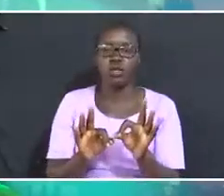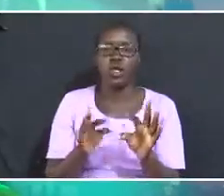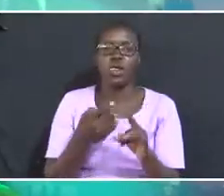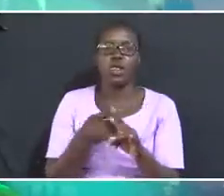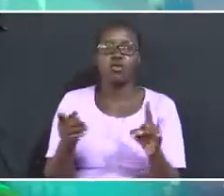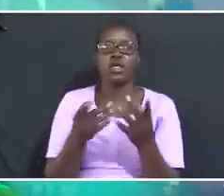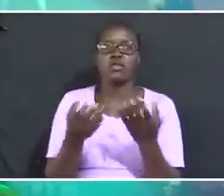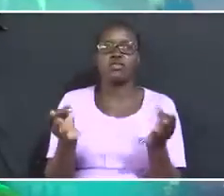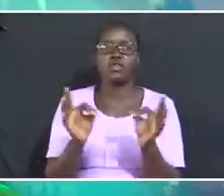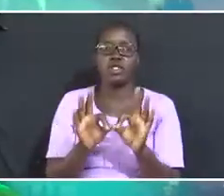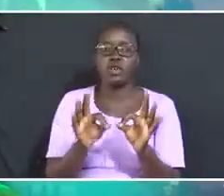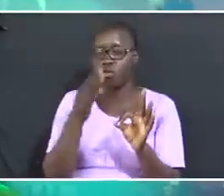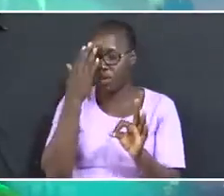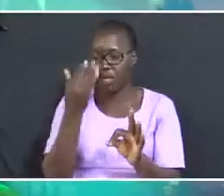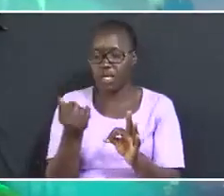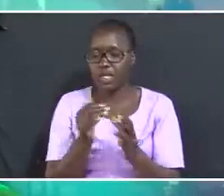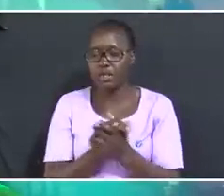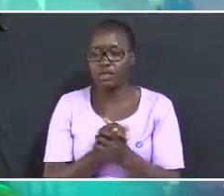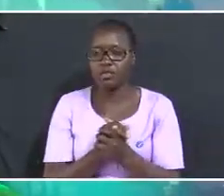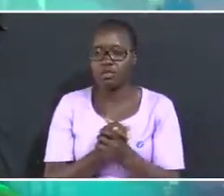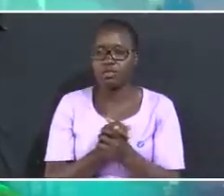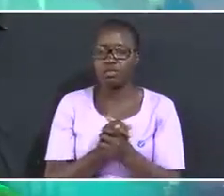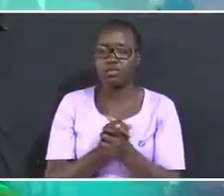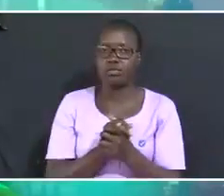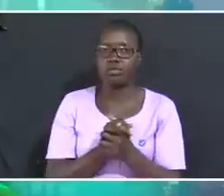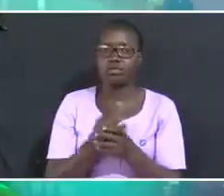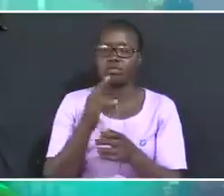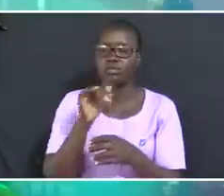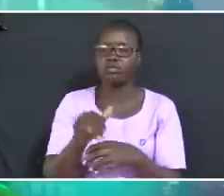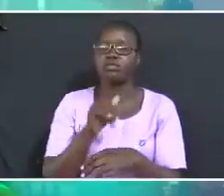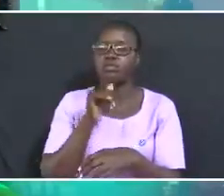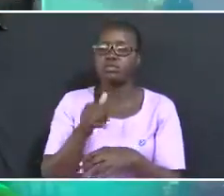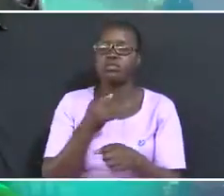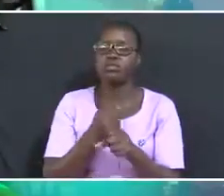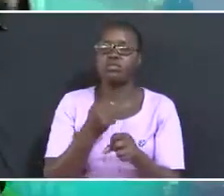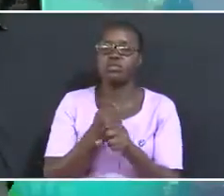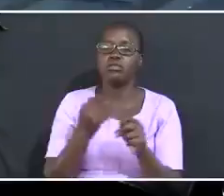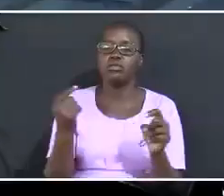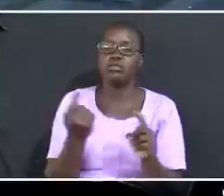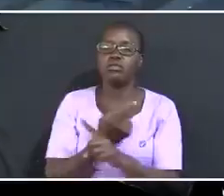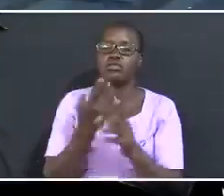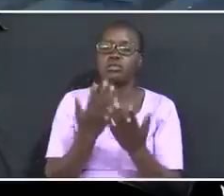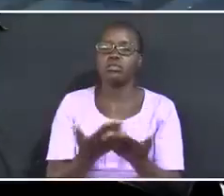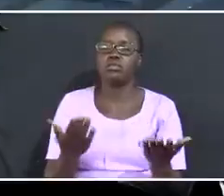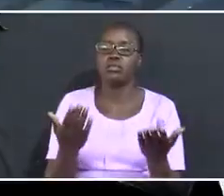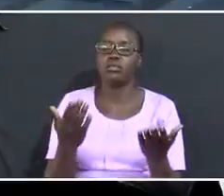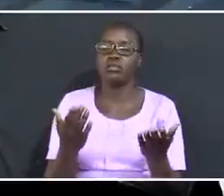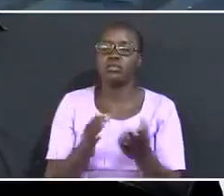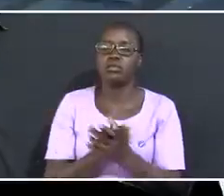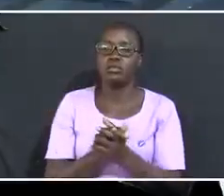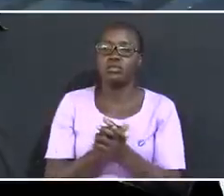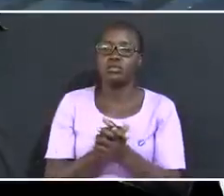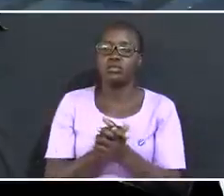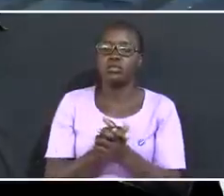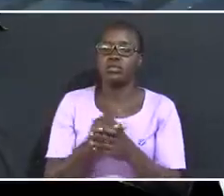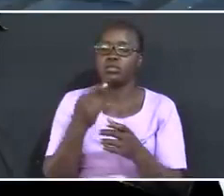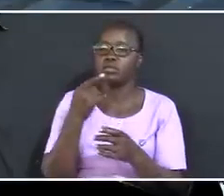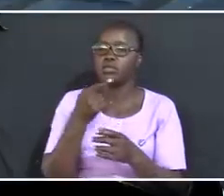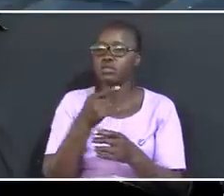but freedom from what? So that you don't do a different thing. Let me tell you